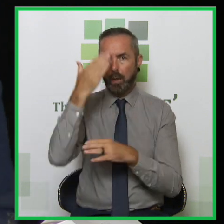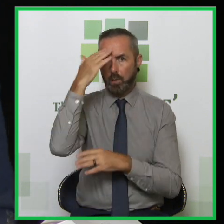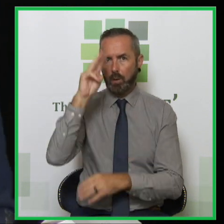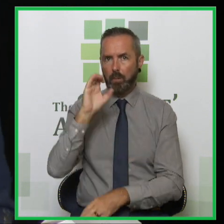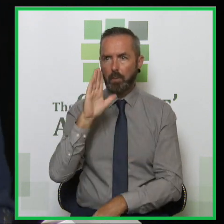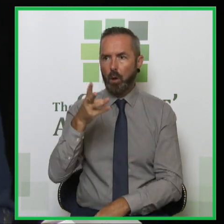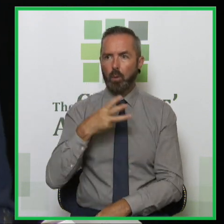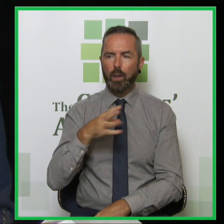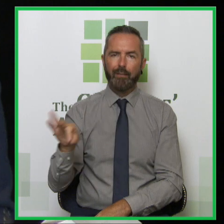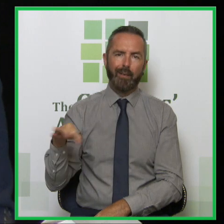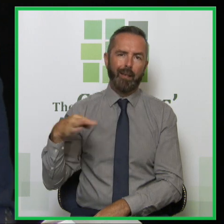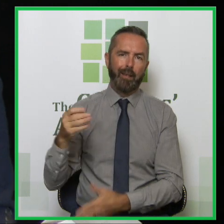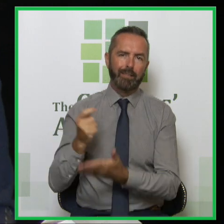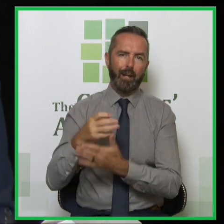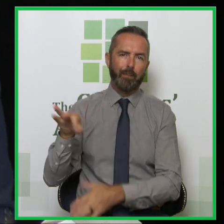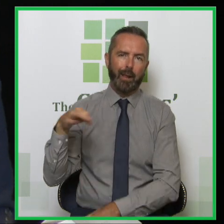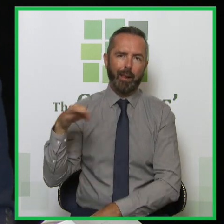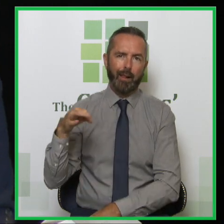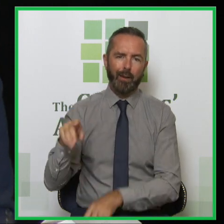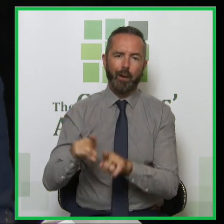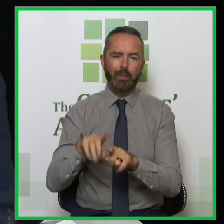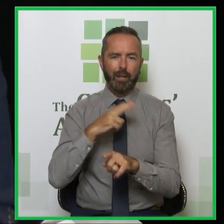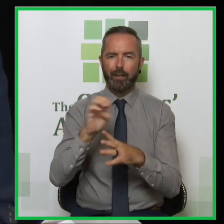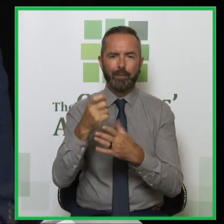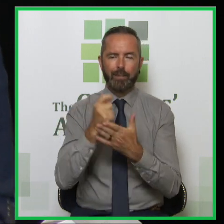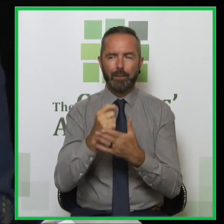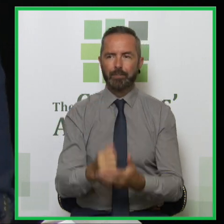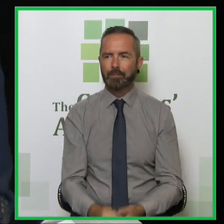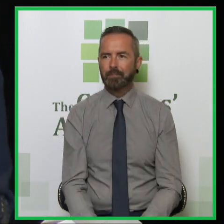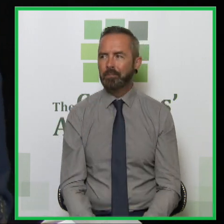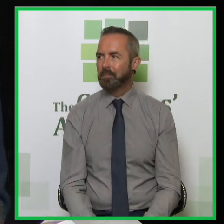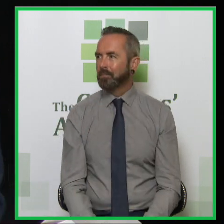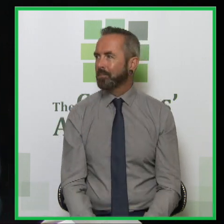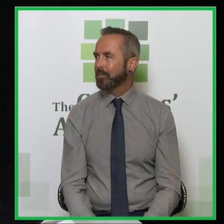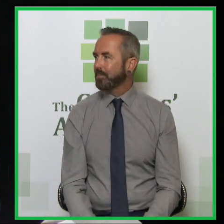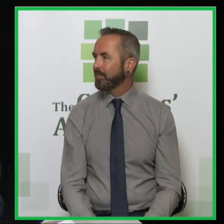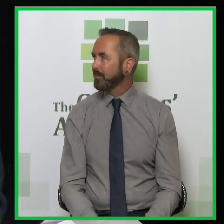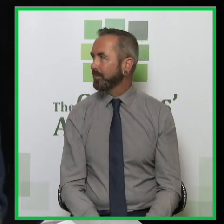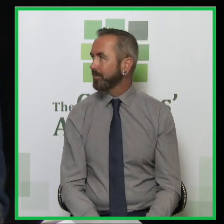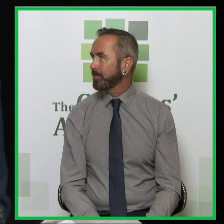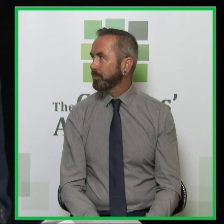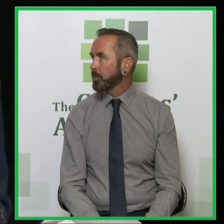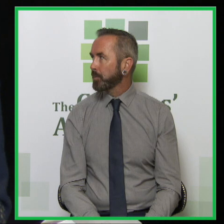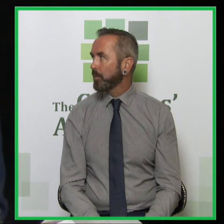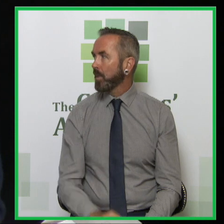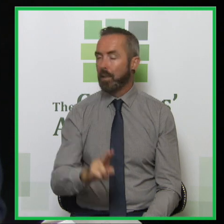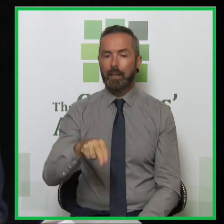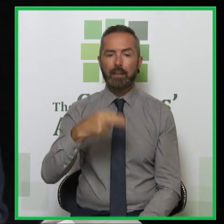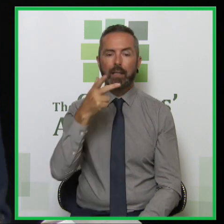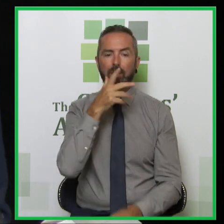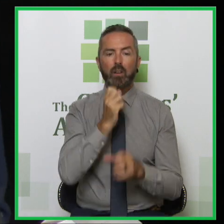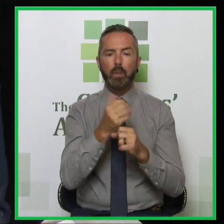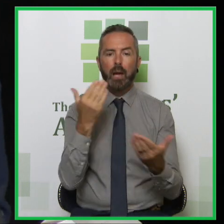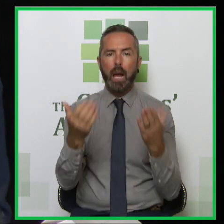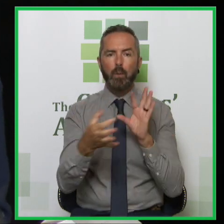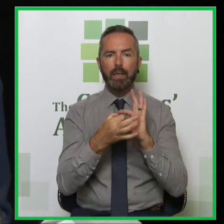be ringing the time bell, so I don't have the time to go through them all with you. But what I will talk to you about next really is how do we